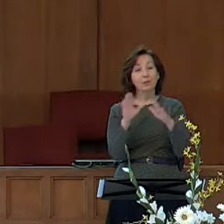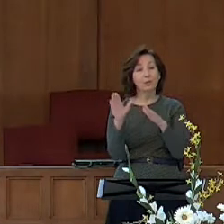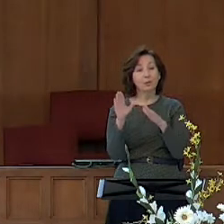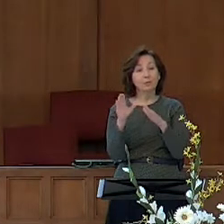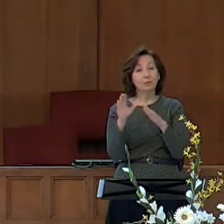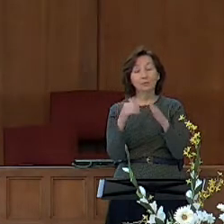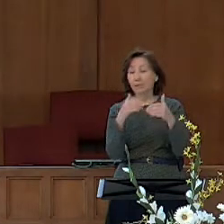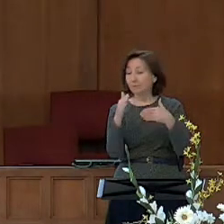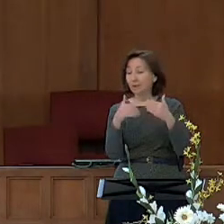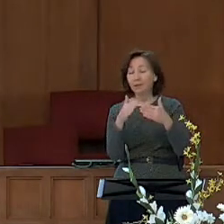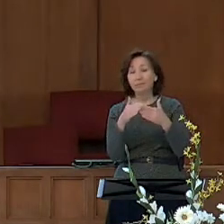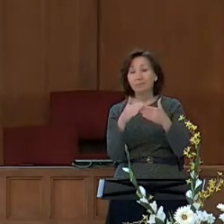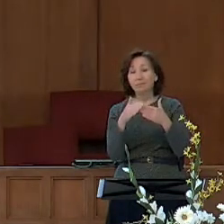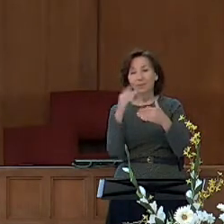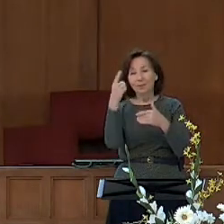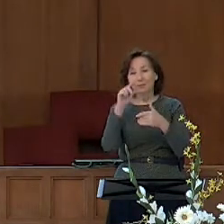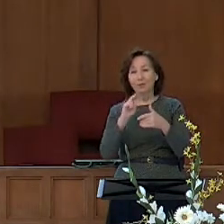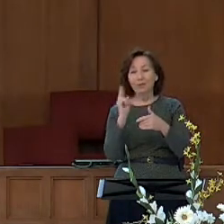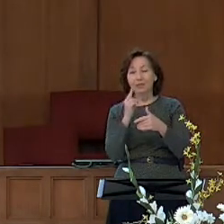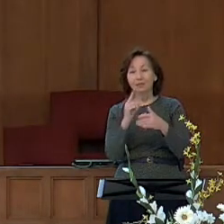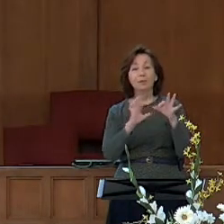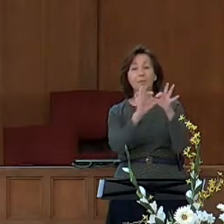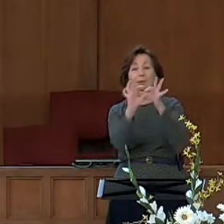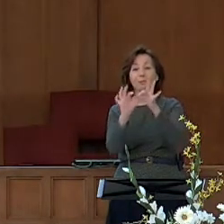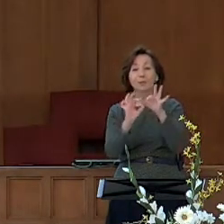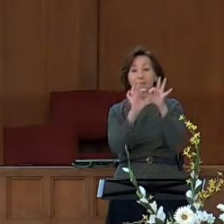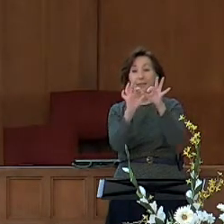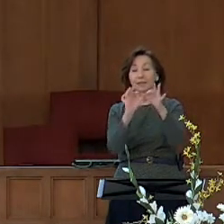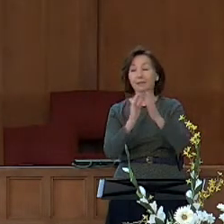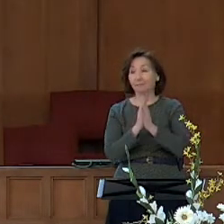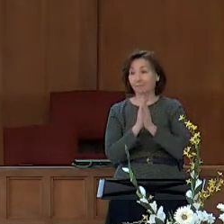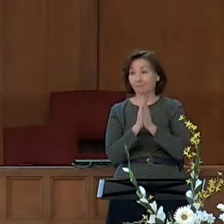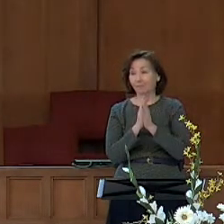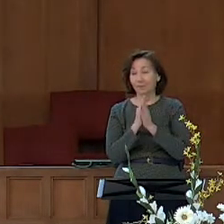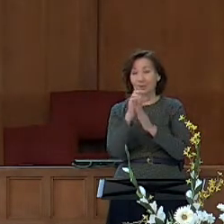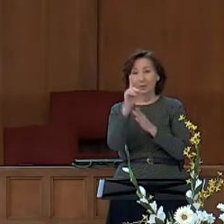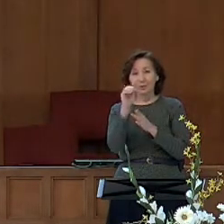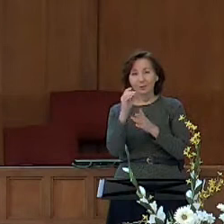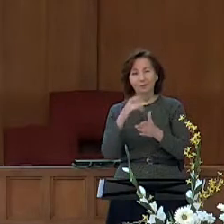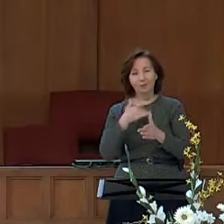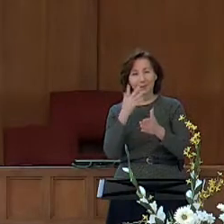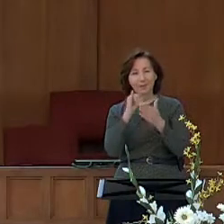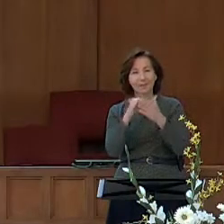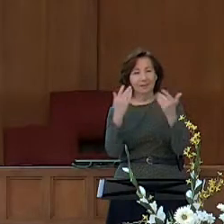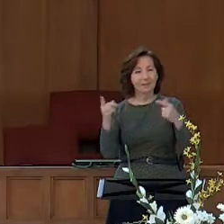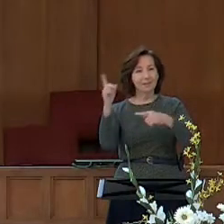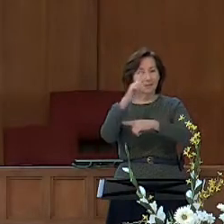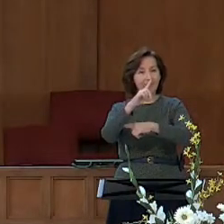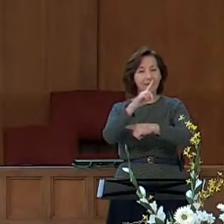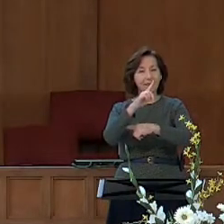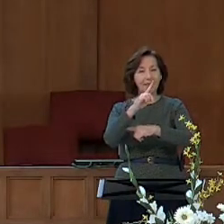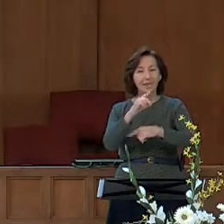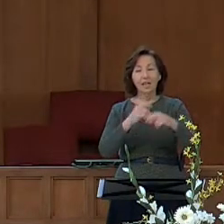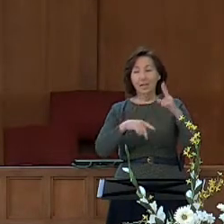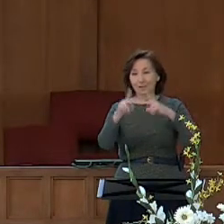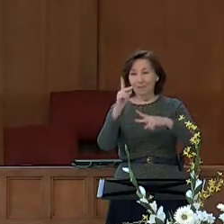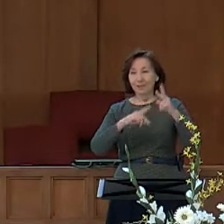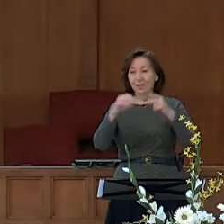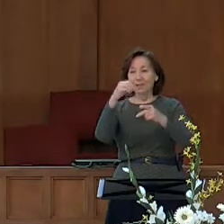took for us to be reunited. Do you feel that today? Humanity in